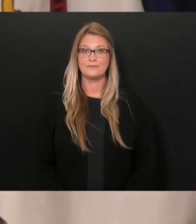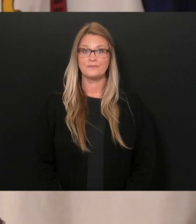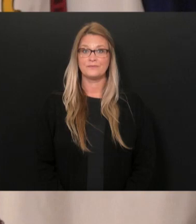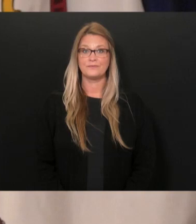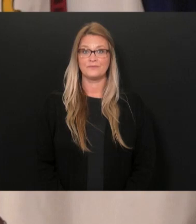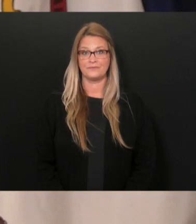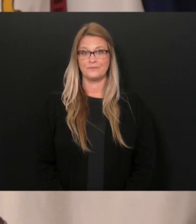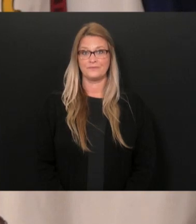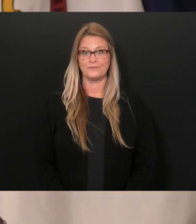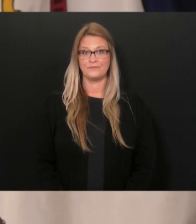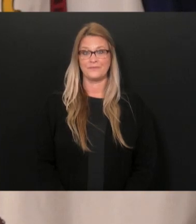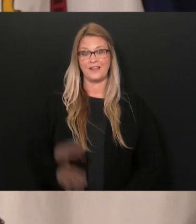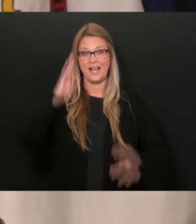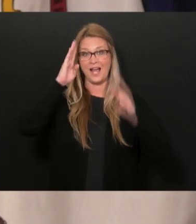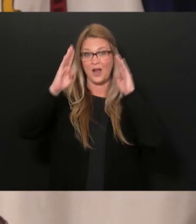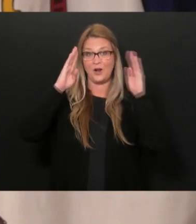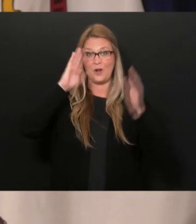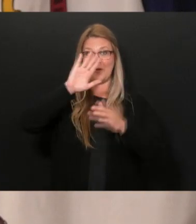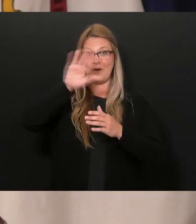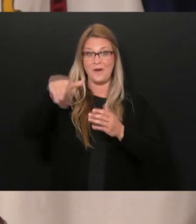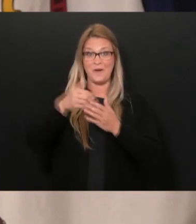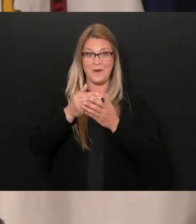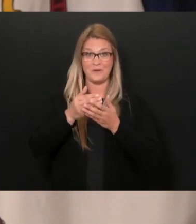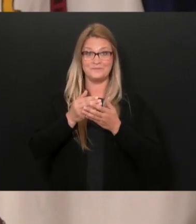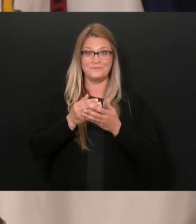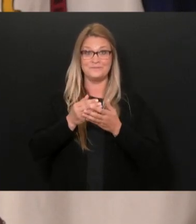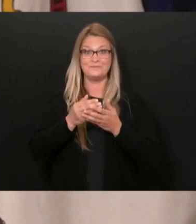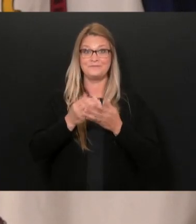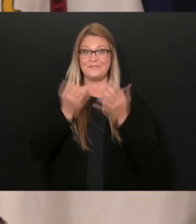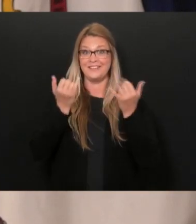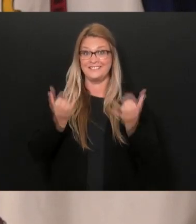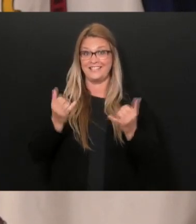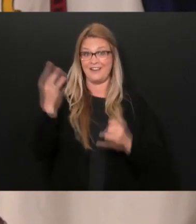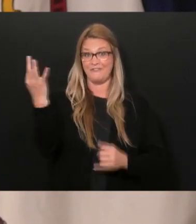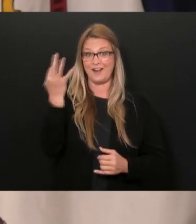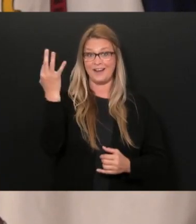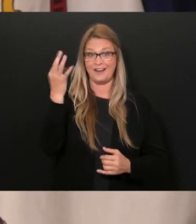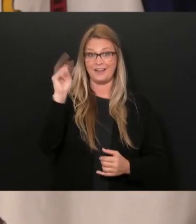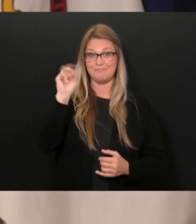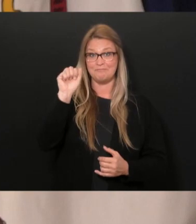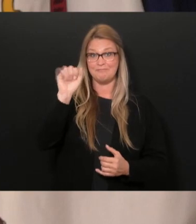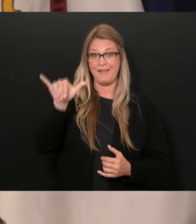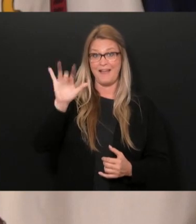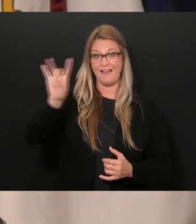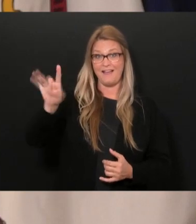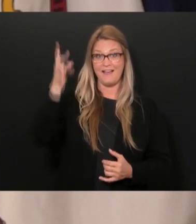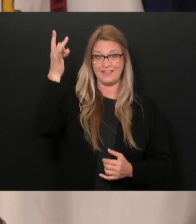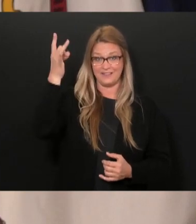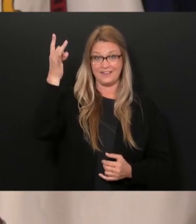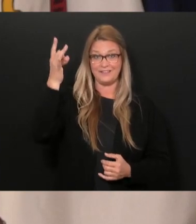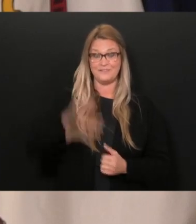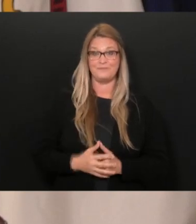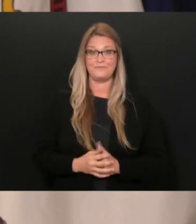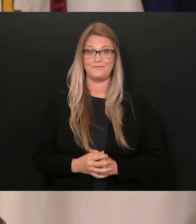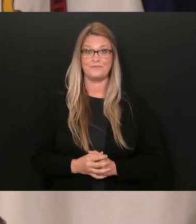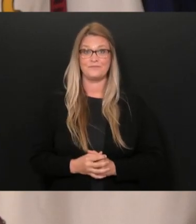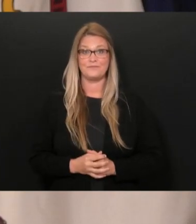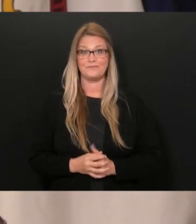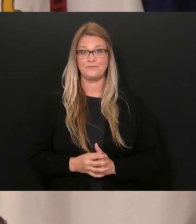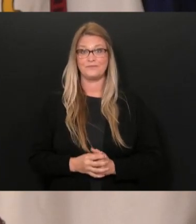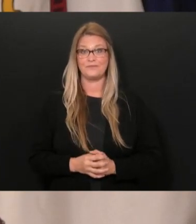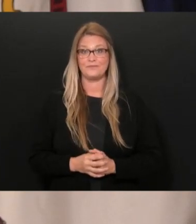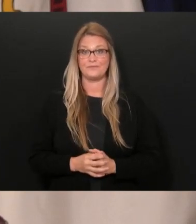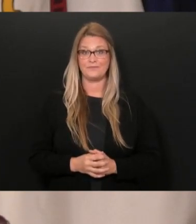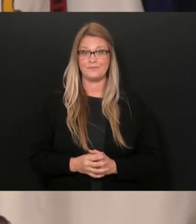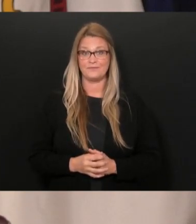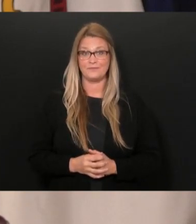Hello, everyone. It's Friday, May the 8th. We've got one really good